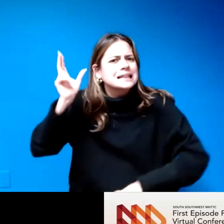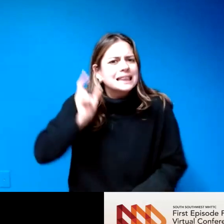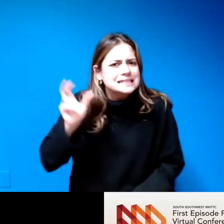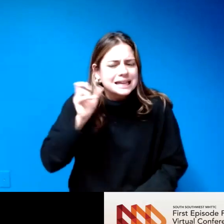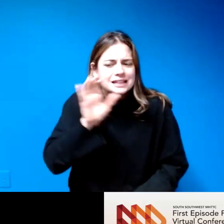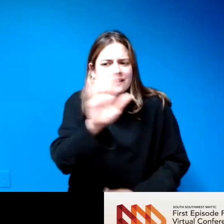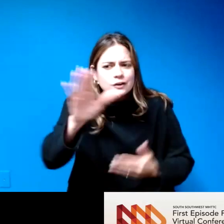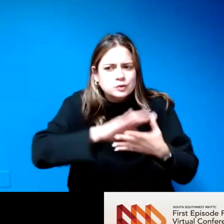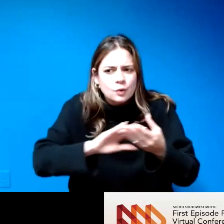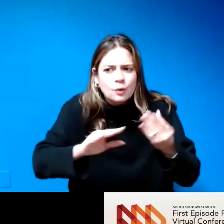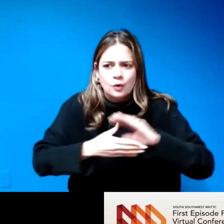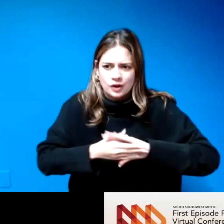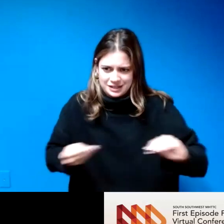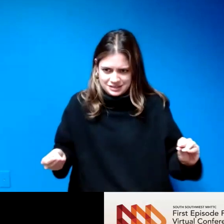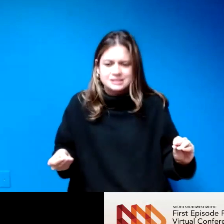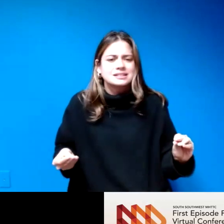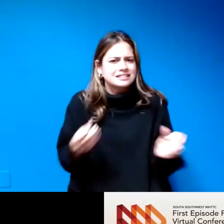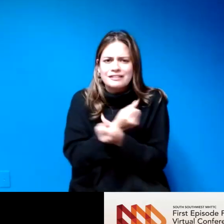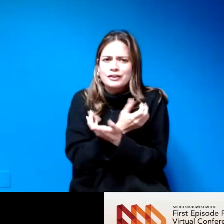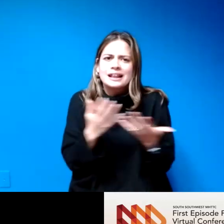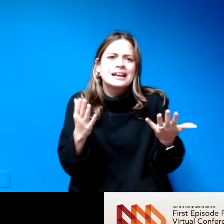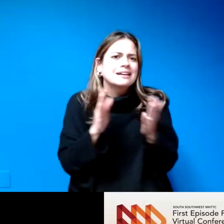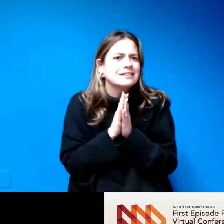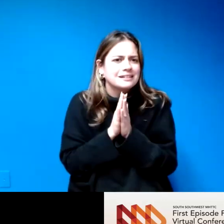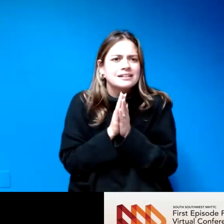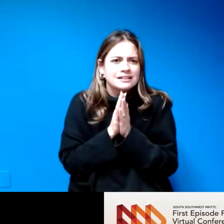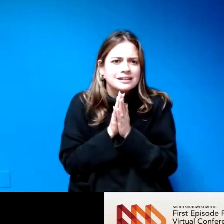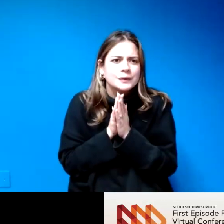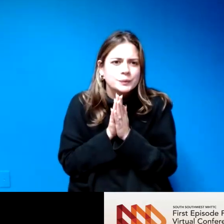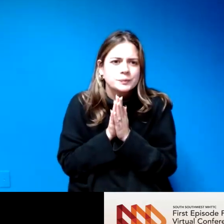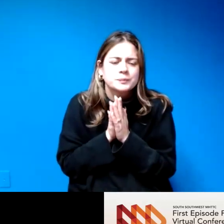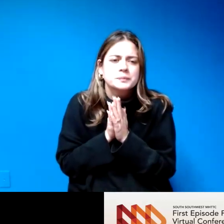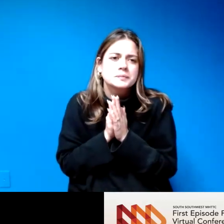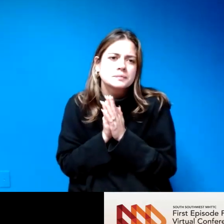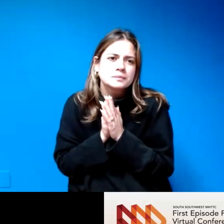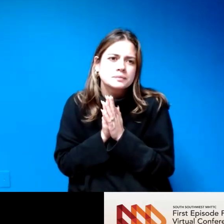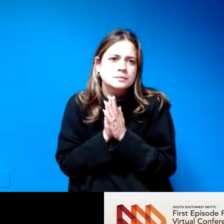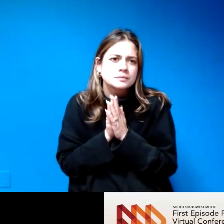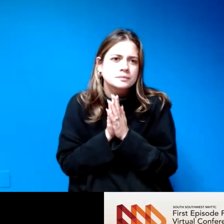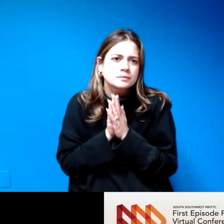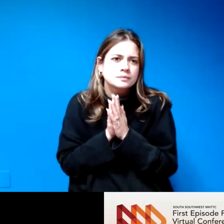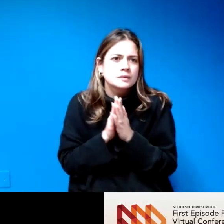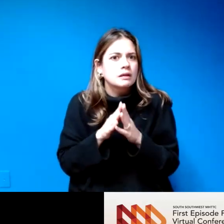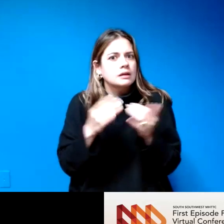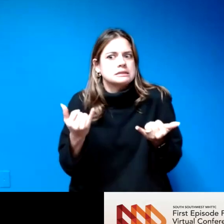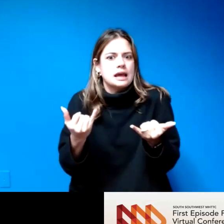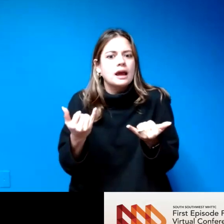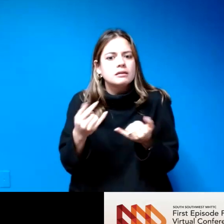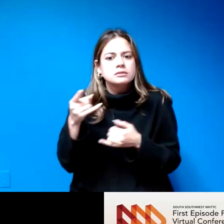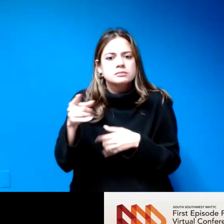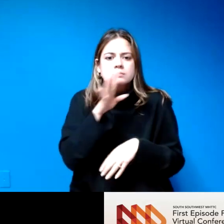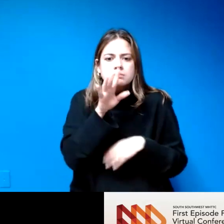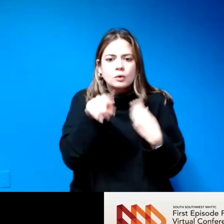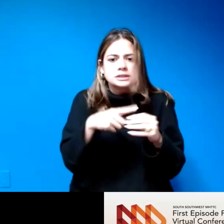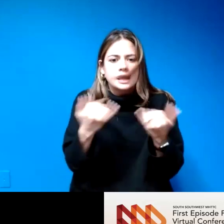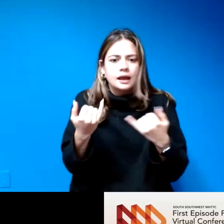those stories of people, you know, I'm thinking of Cindy Hodge, who spoke today about the power of relationships.